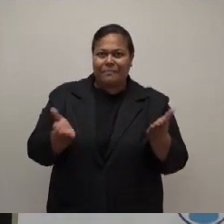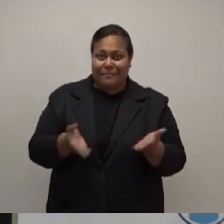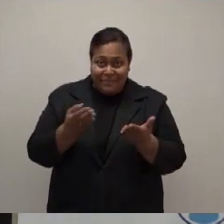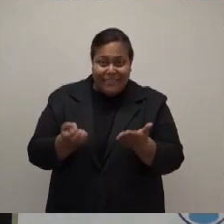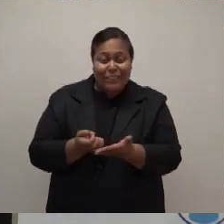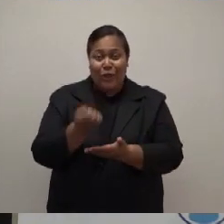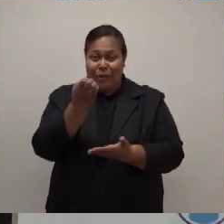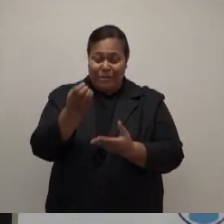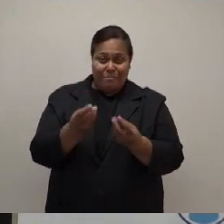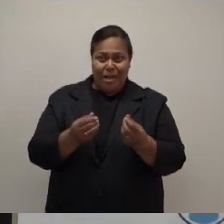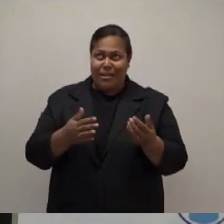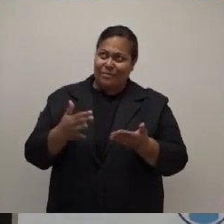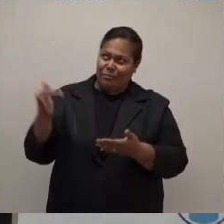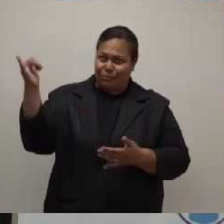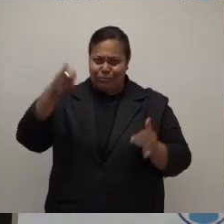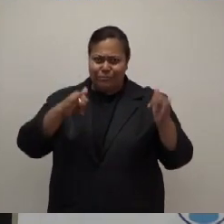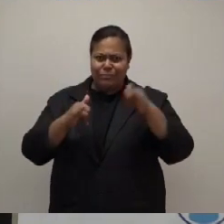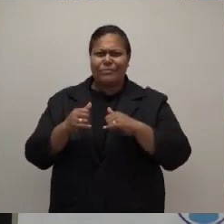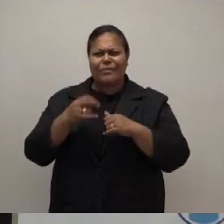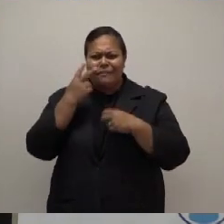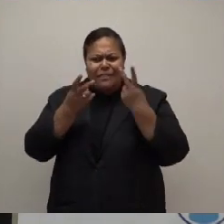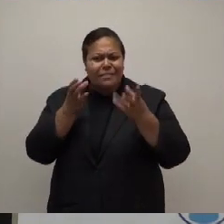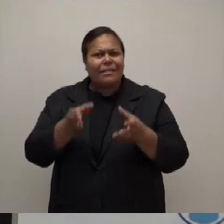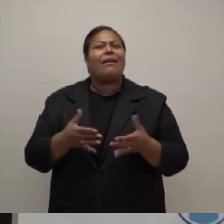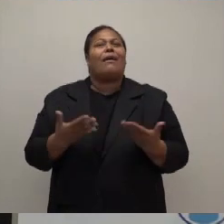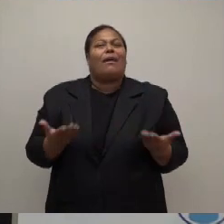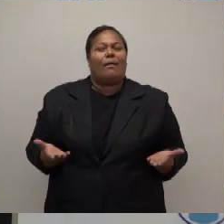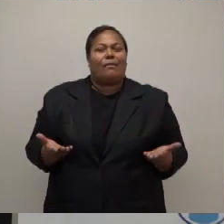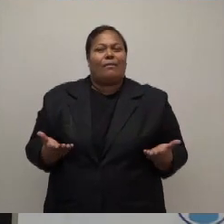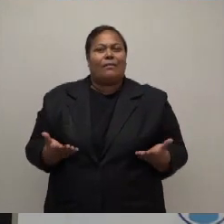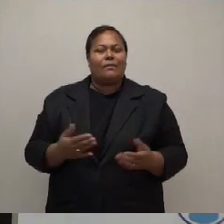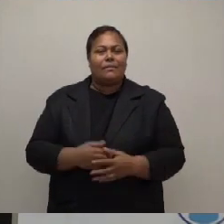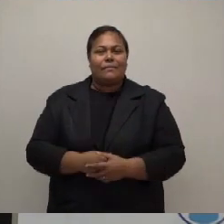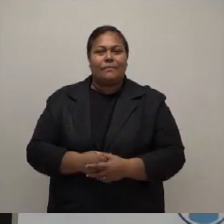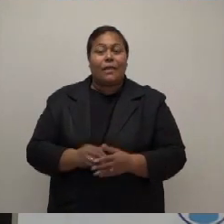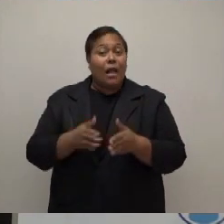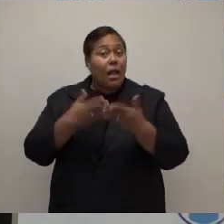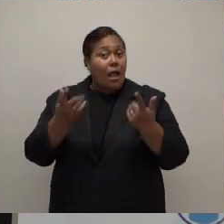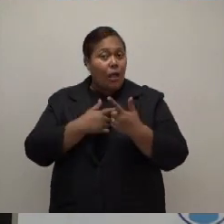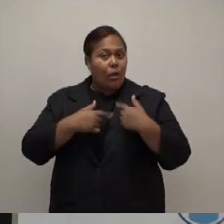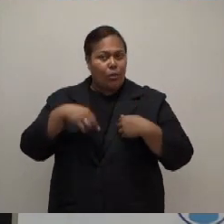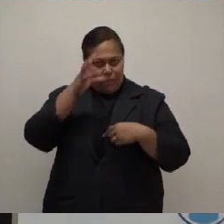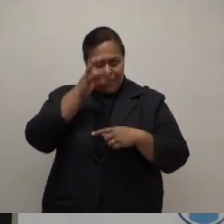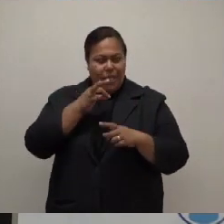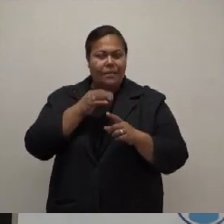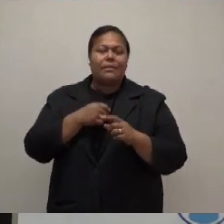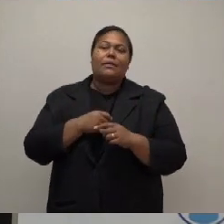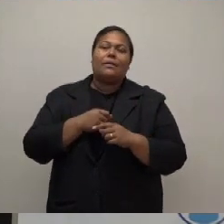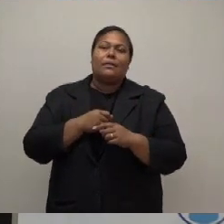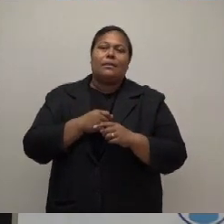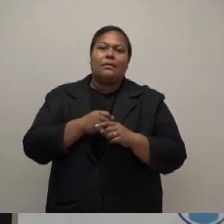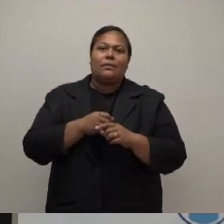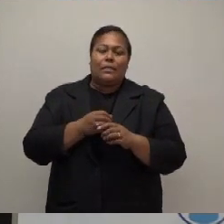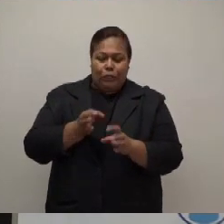welcome visitors back to our shores, and how we progressively rebuild Fiji's economy to